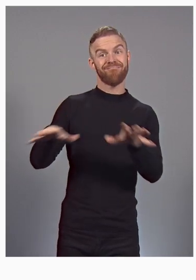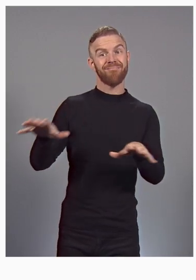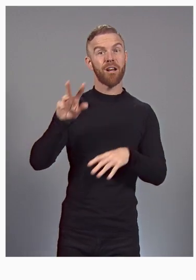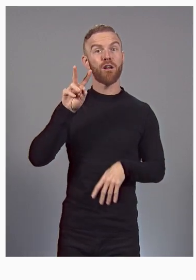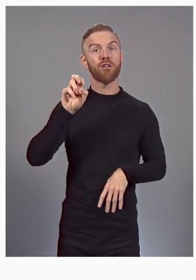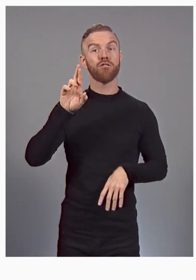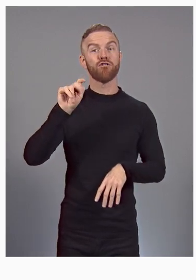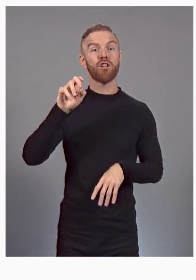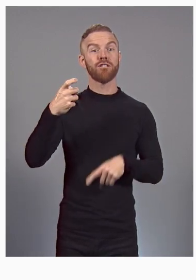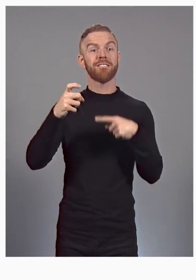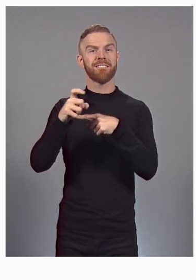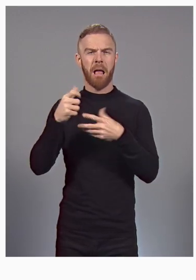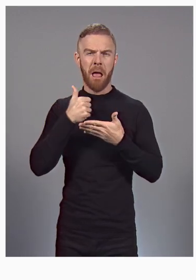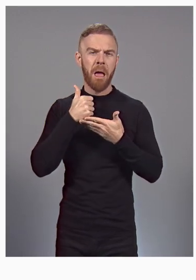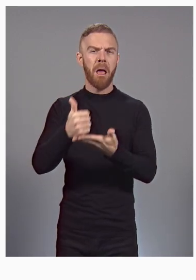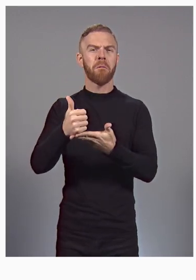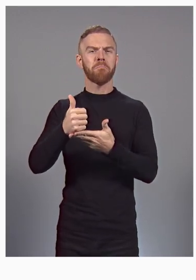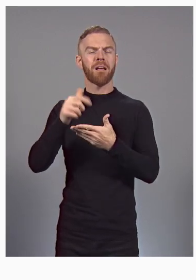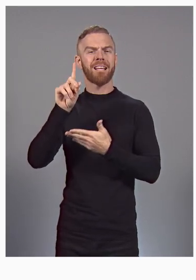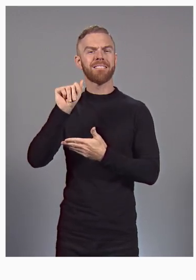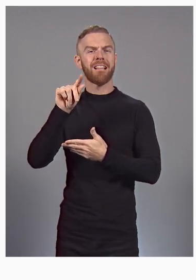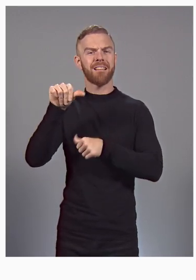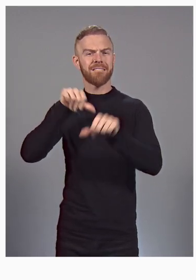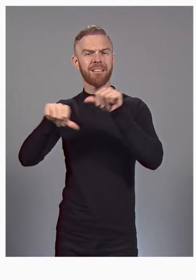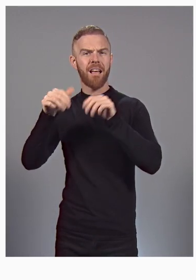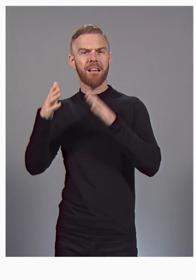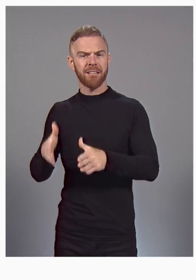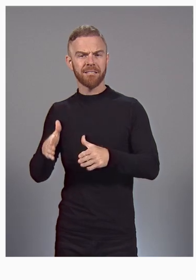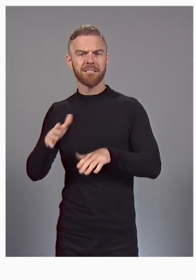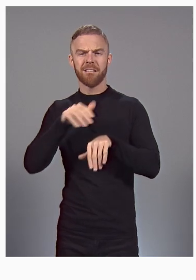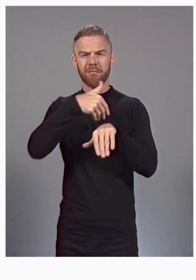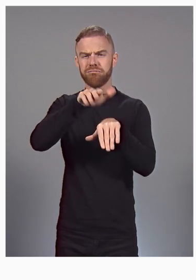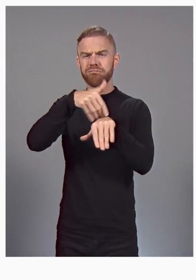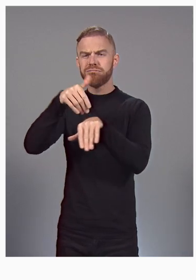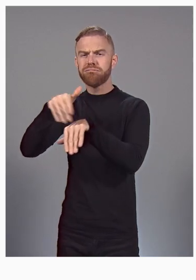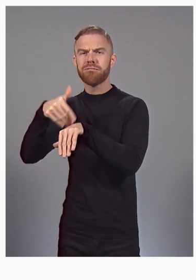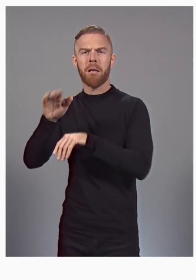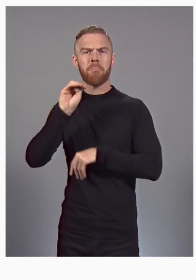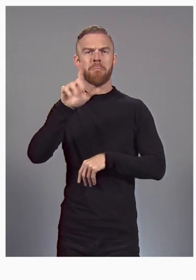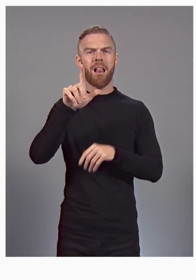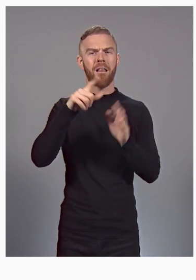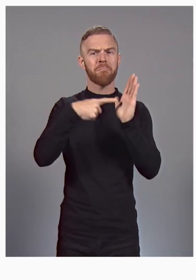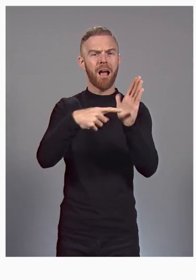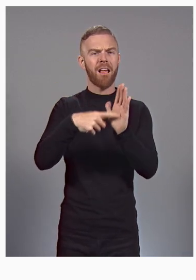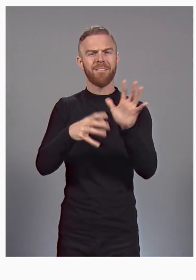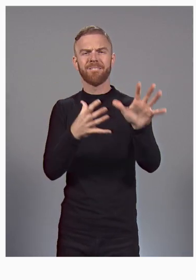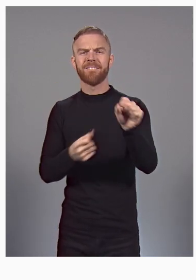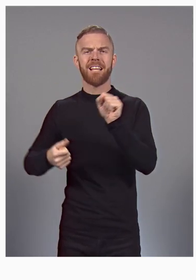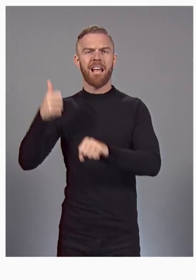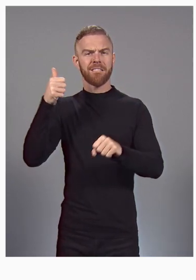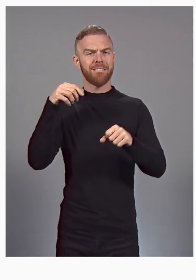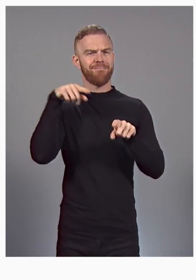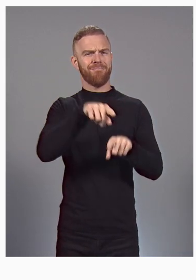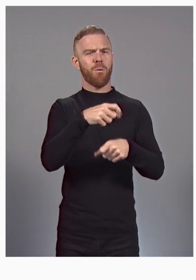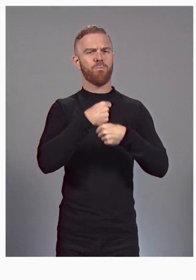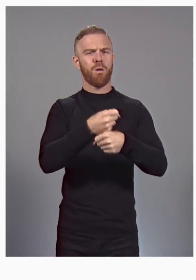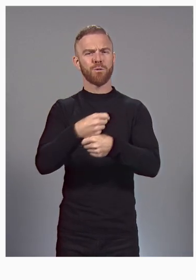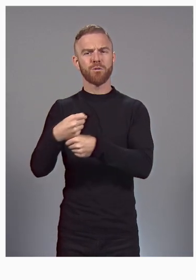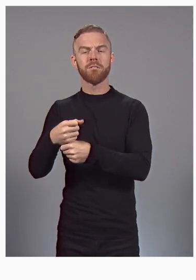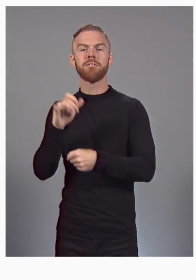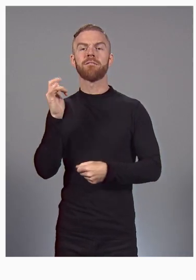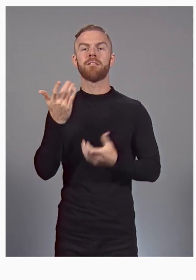AI has helped data scientists ship ML models faster into production by automating routine tasks like model